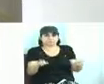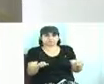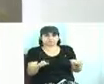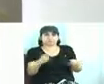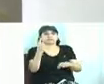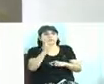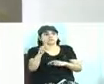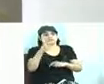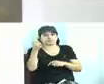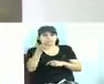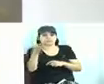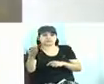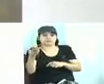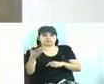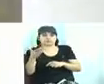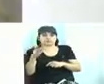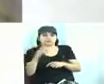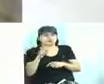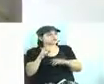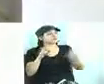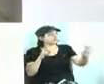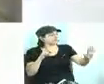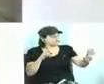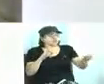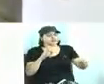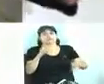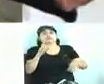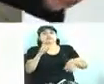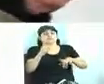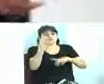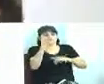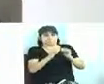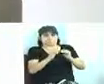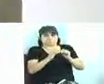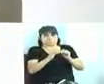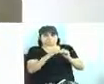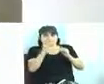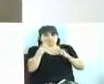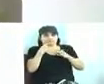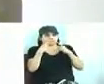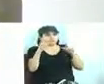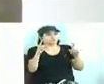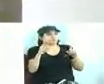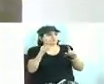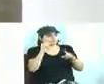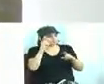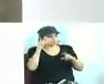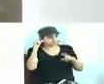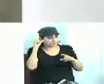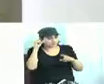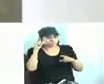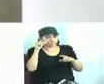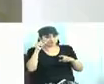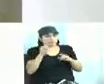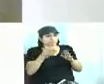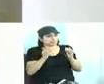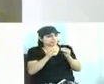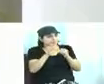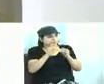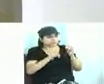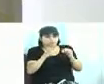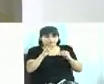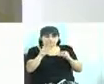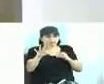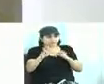one other thing. If you were, yesterday we had this amazing experience. There were over 35 people who came out for our